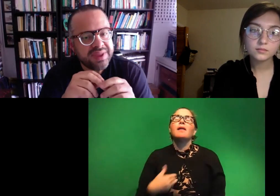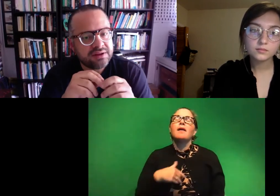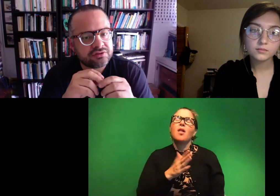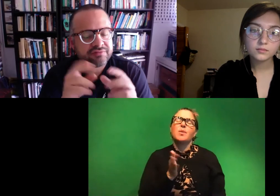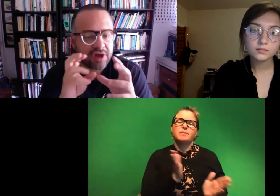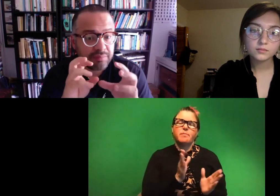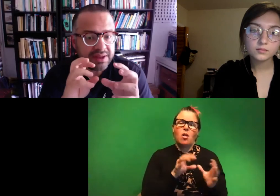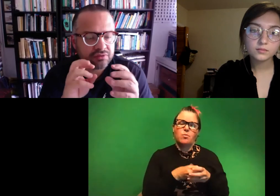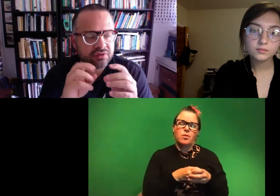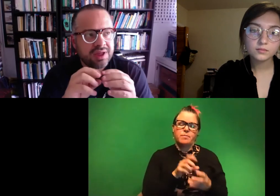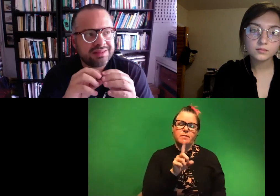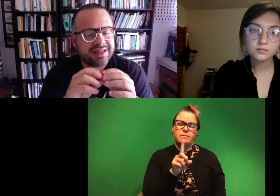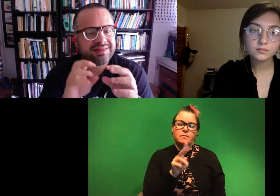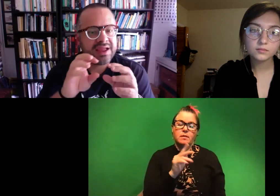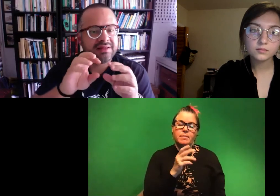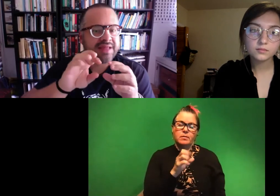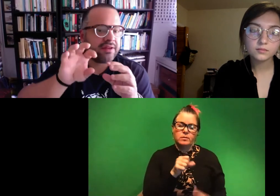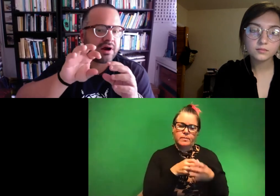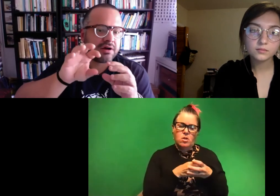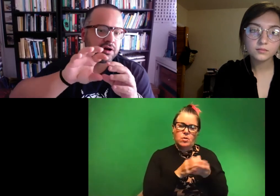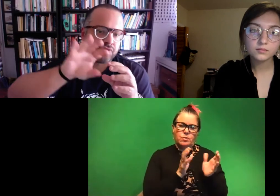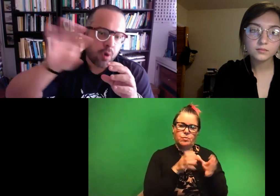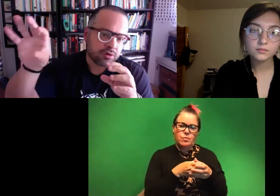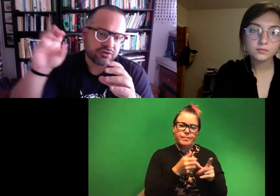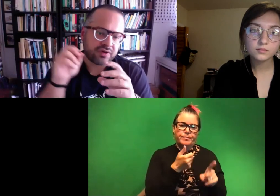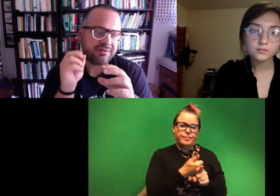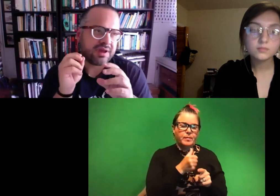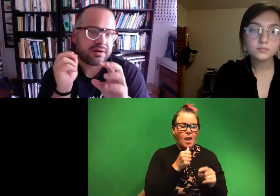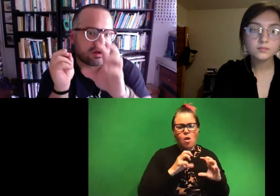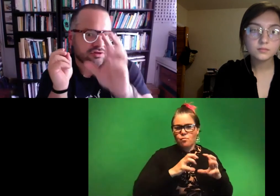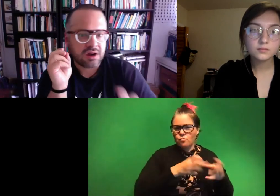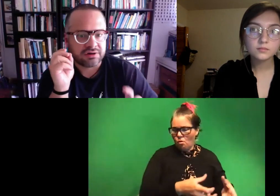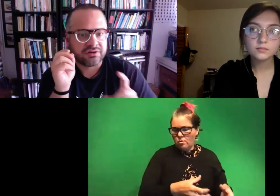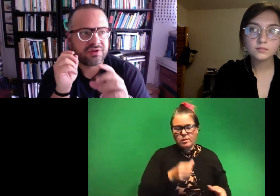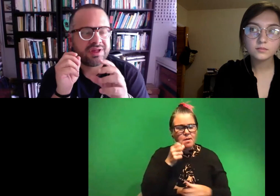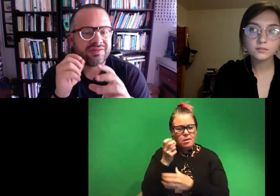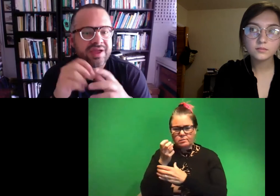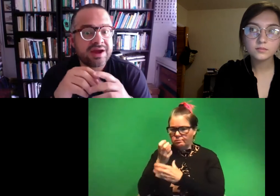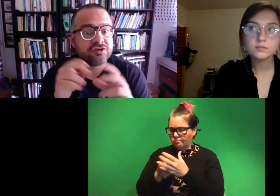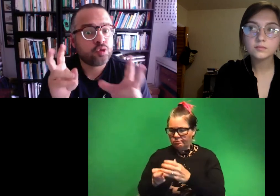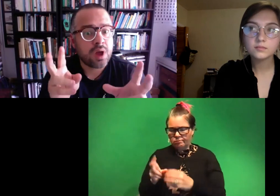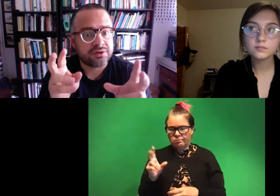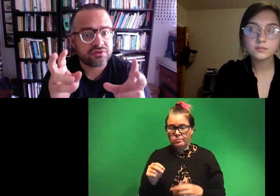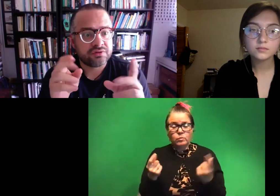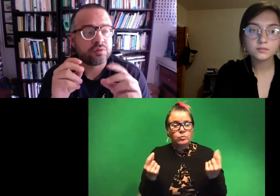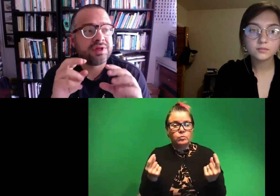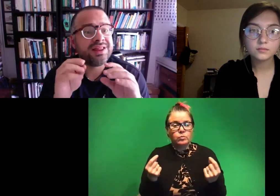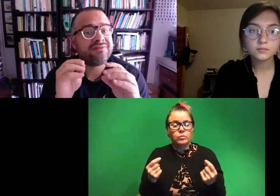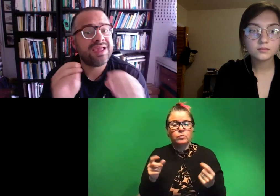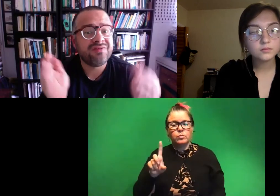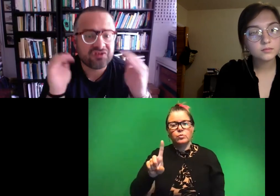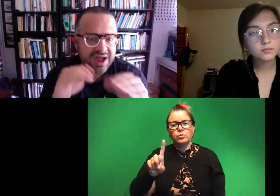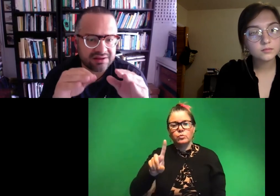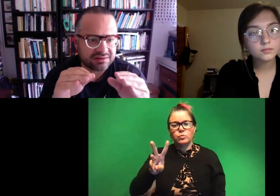of beetles, of dung beetles, that they are not rollers and they are not tunnelers. They are dwellers. So they